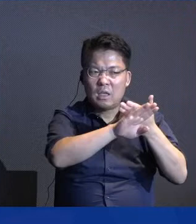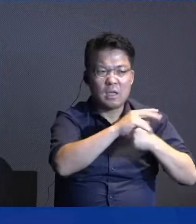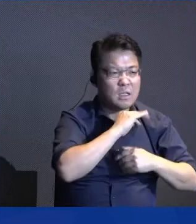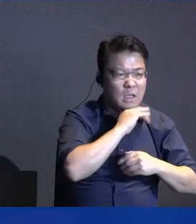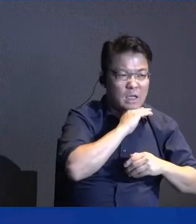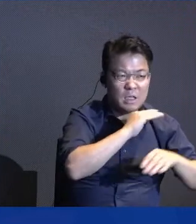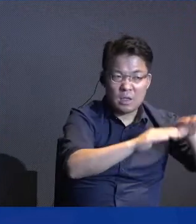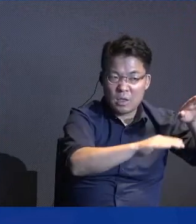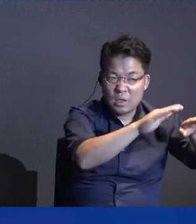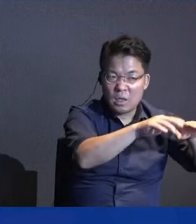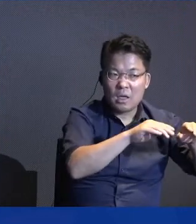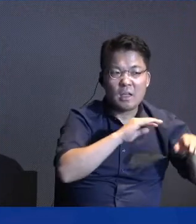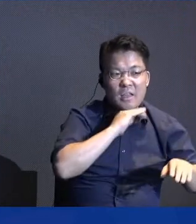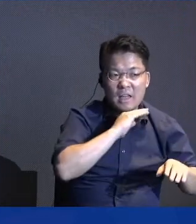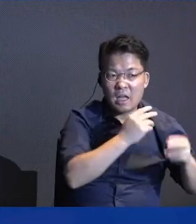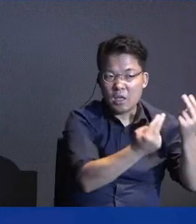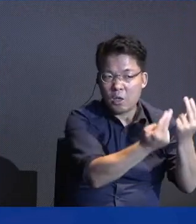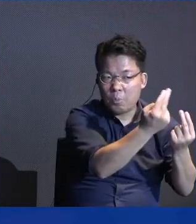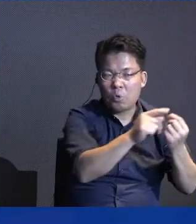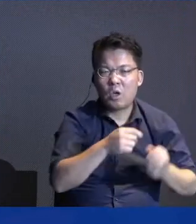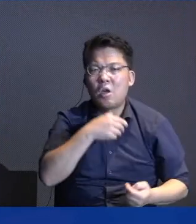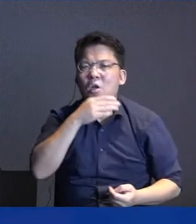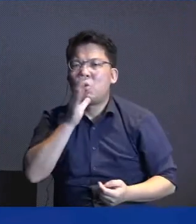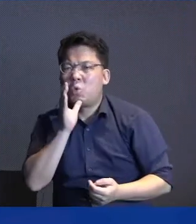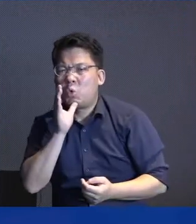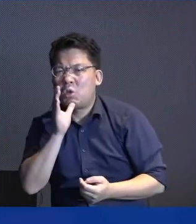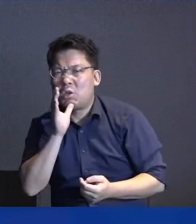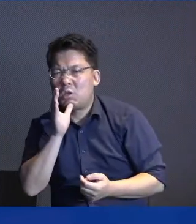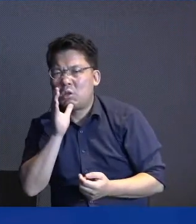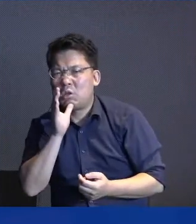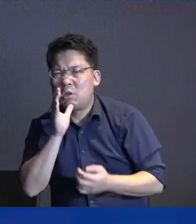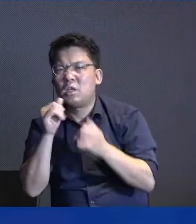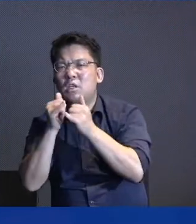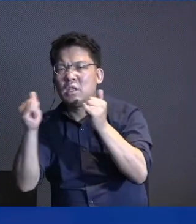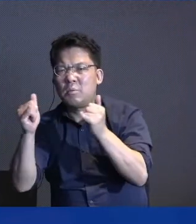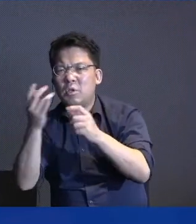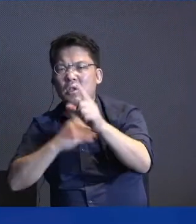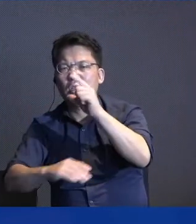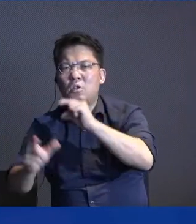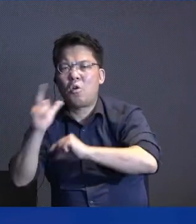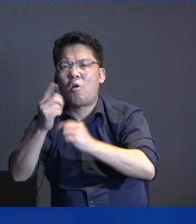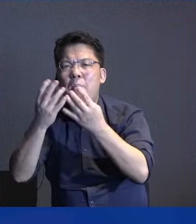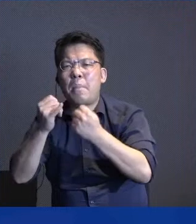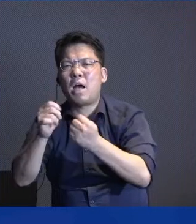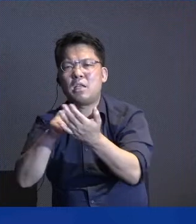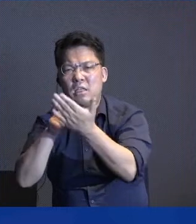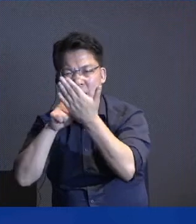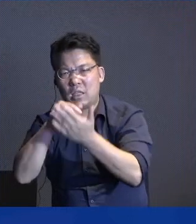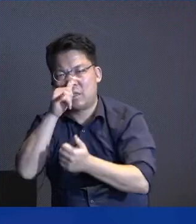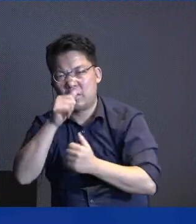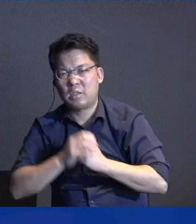in 2020, we see that the rates are